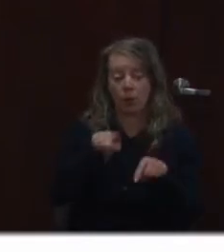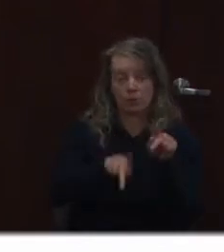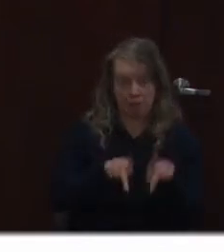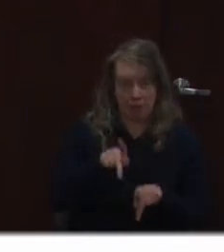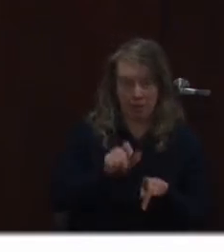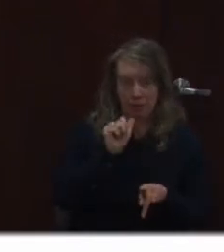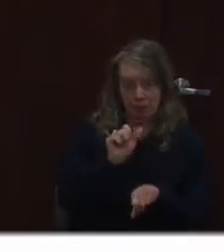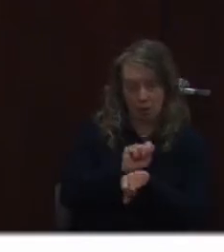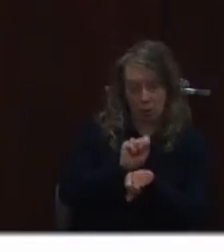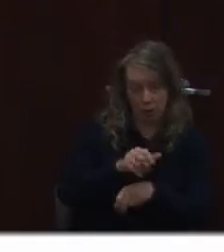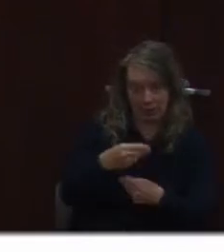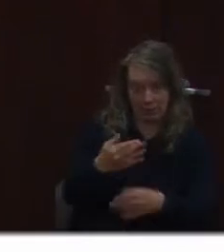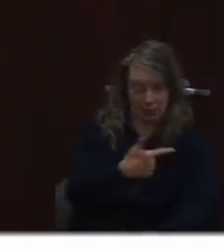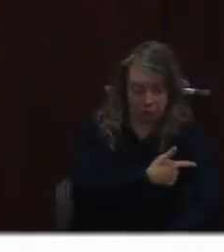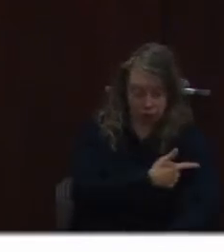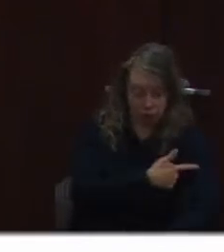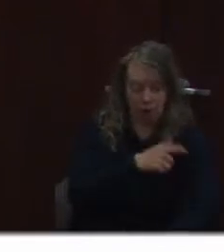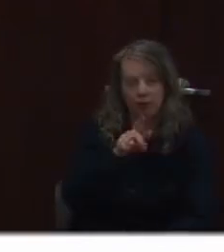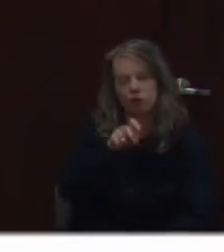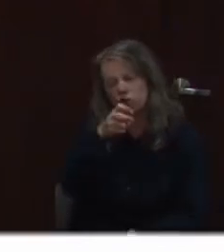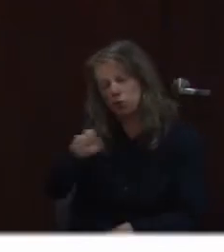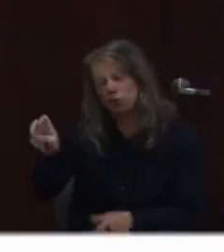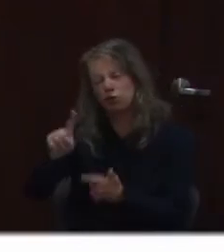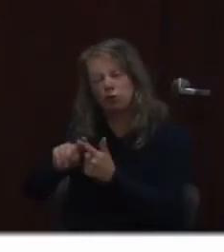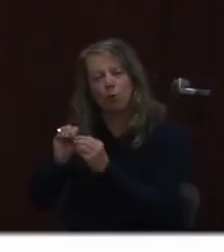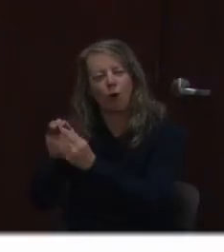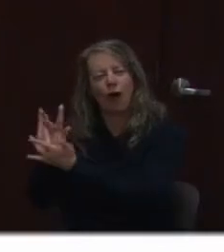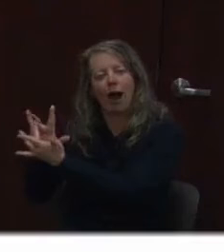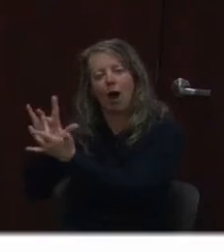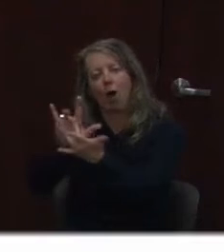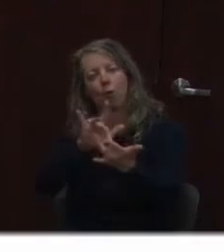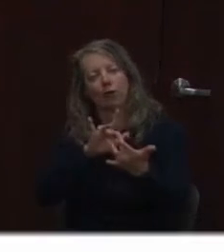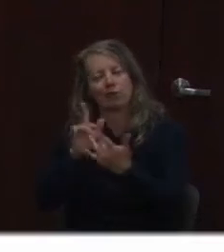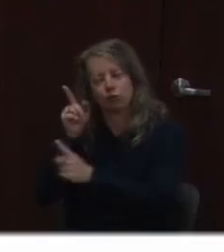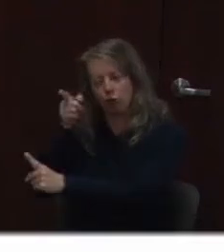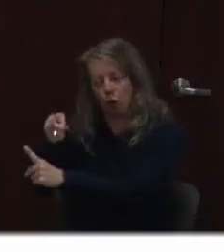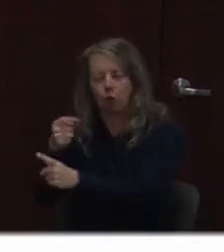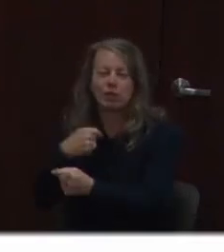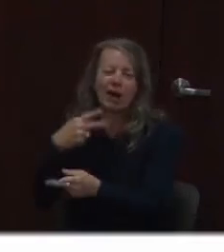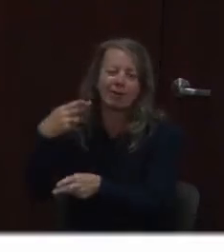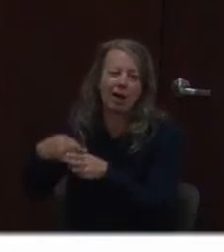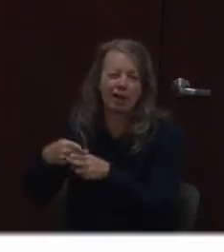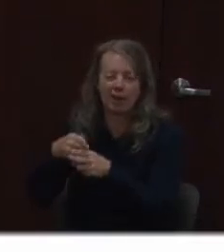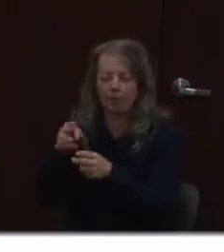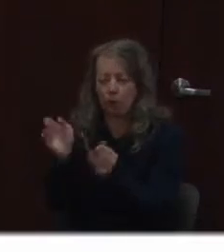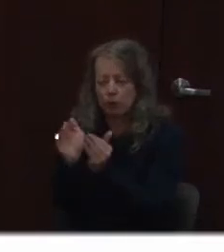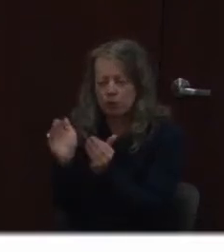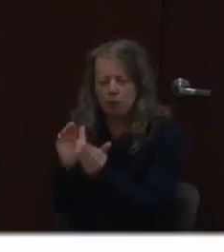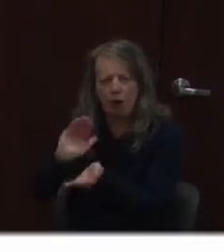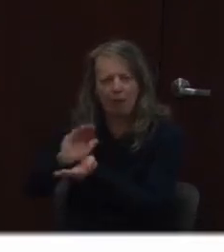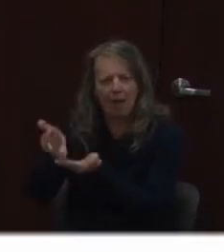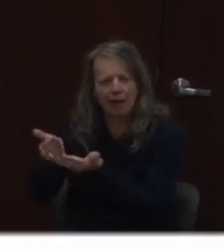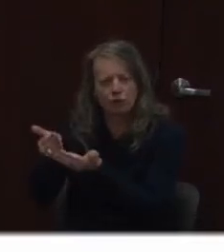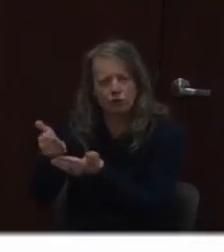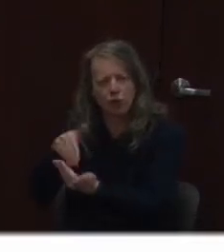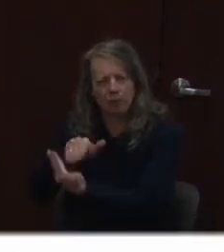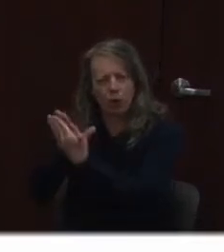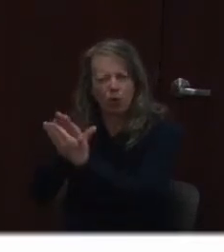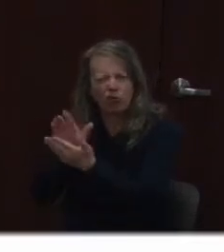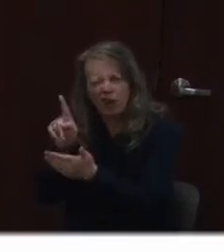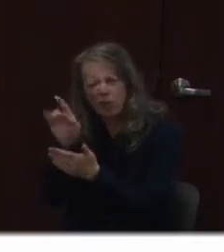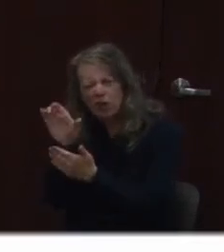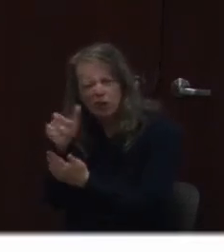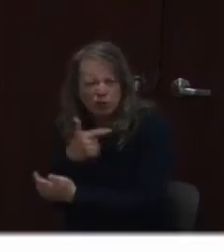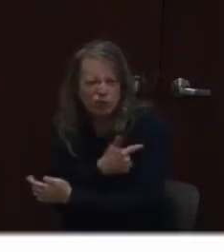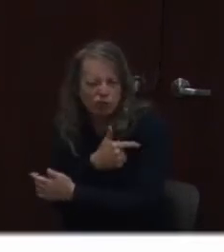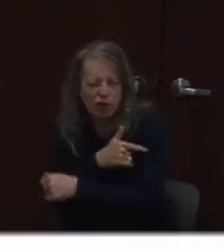additional opportunities, particularly in what I'm calling sort of the small batch approach, so about 100 doses or so for populations that